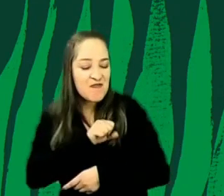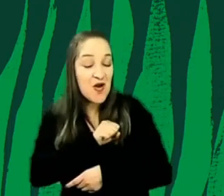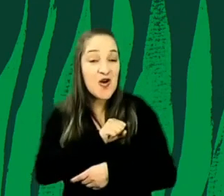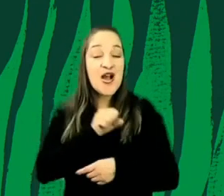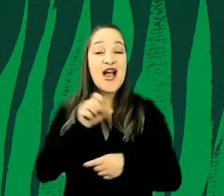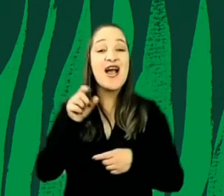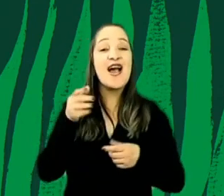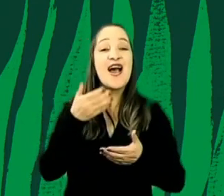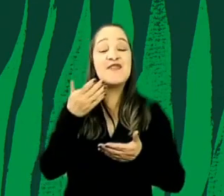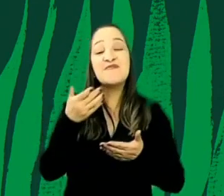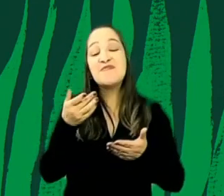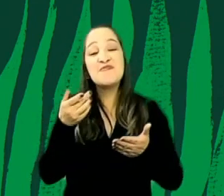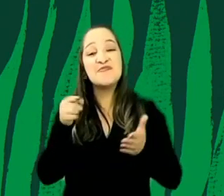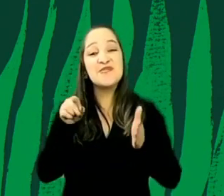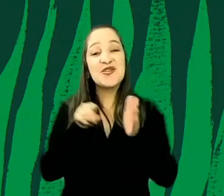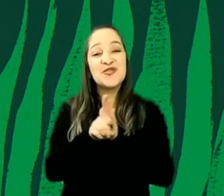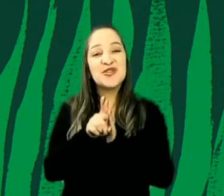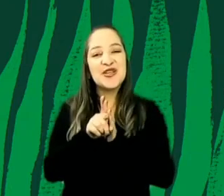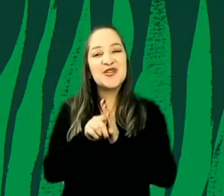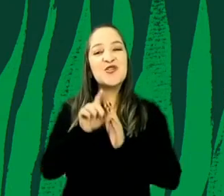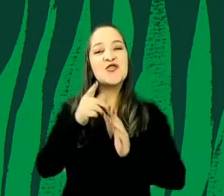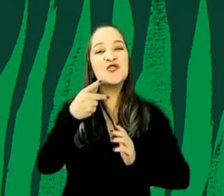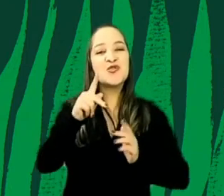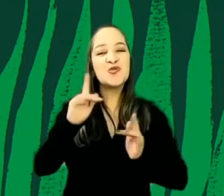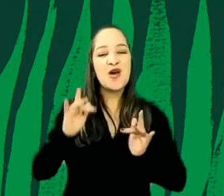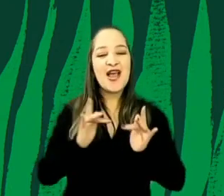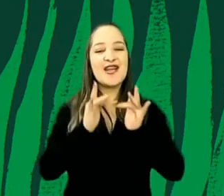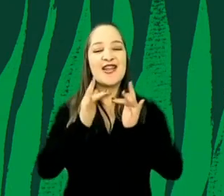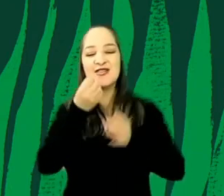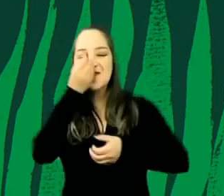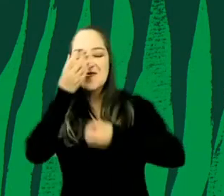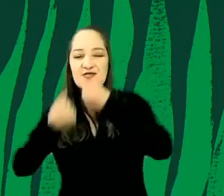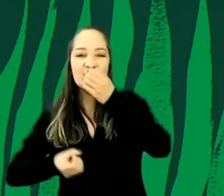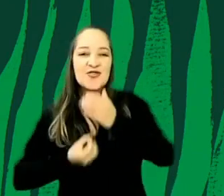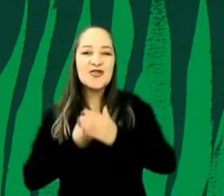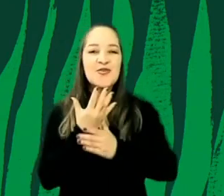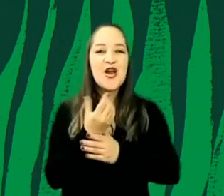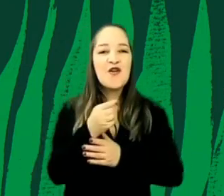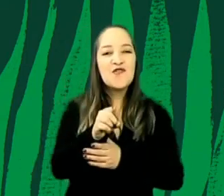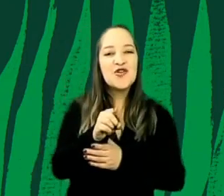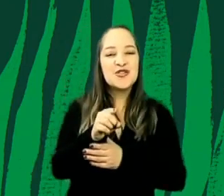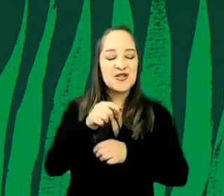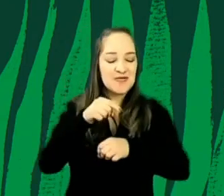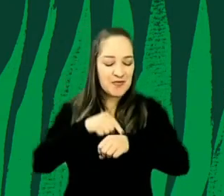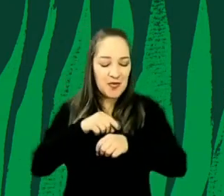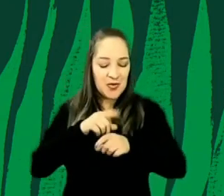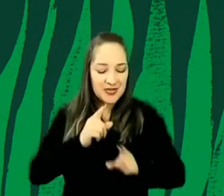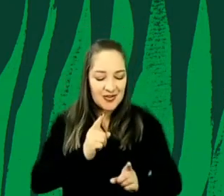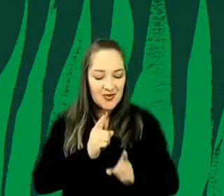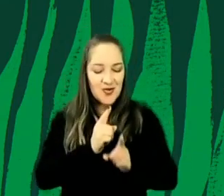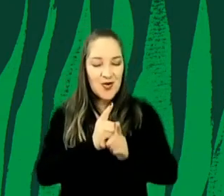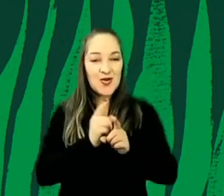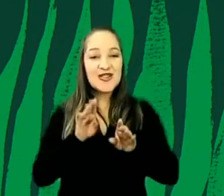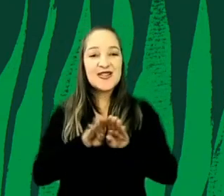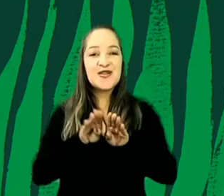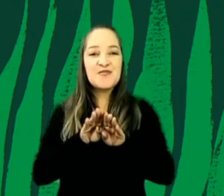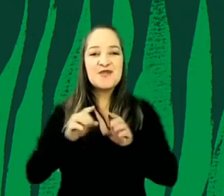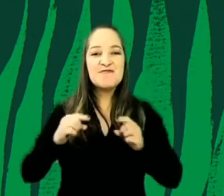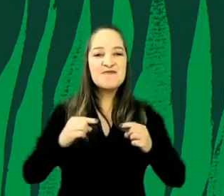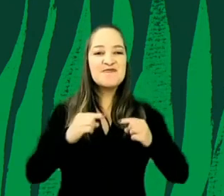your relationship to plants. And at what moment do you find yourself in the garden